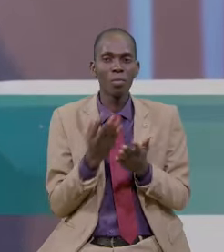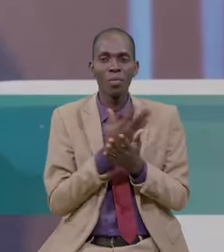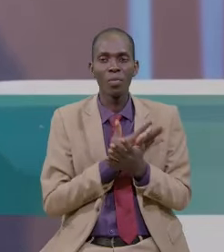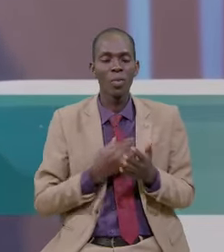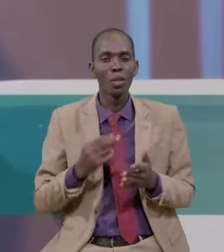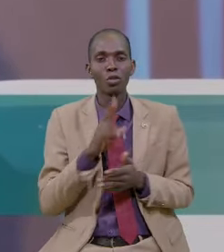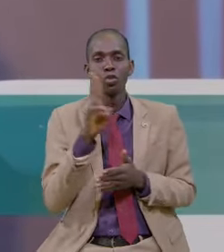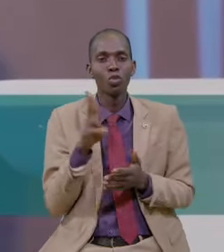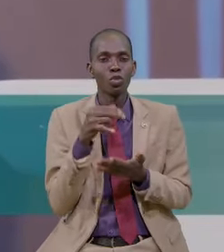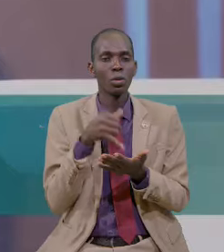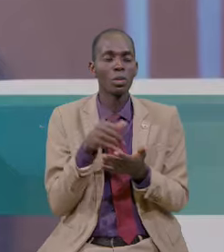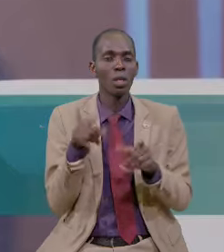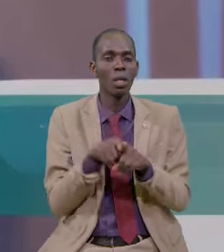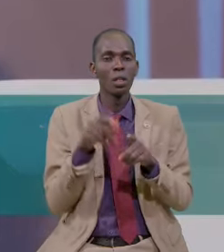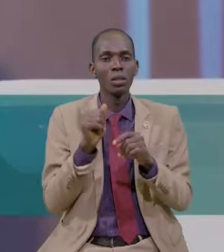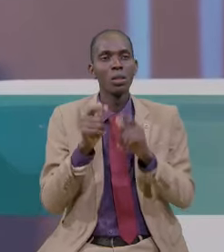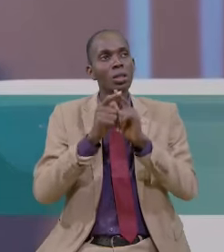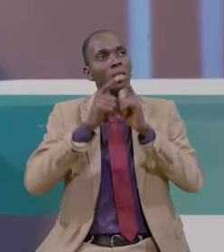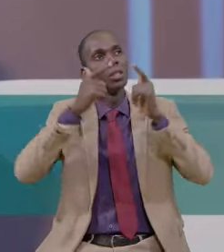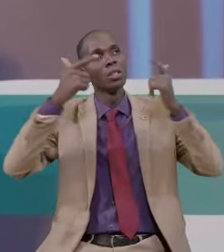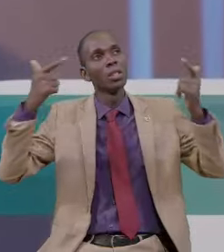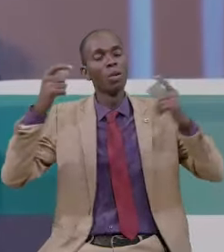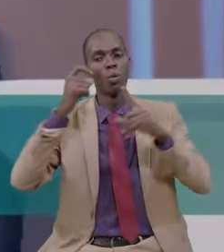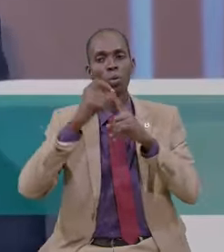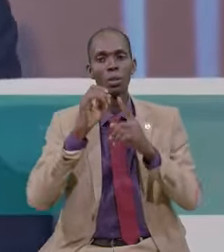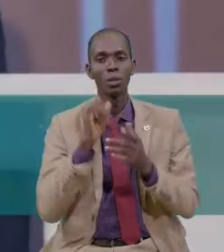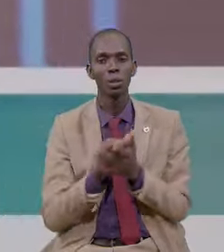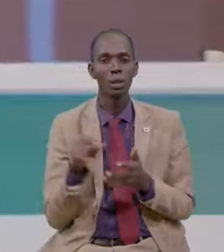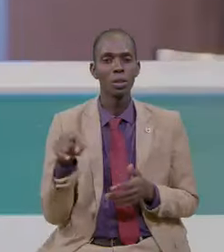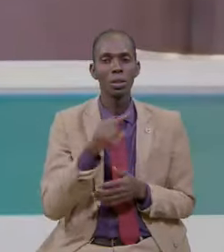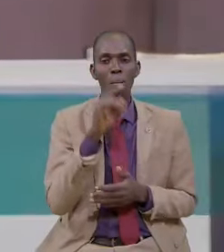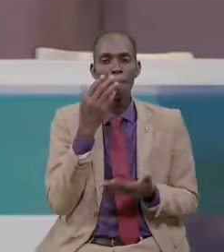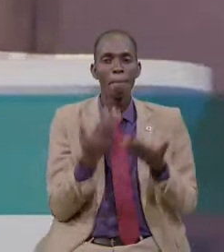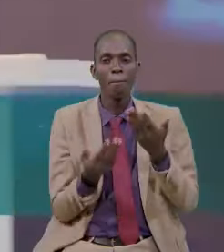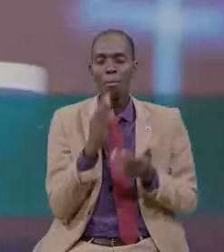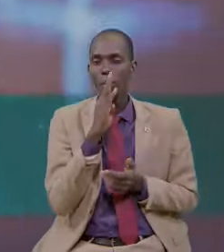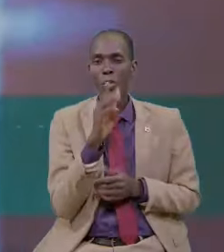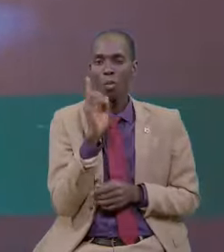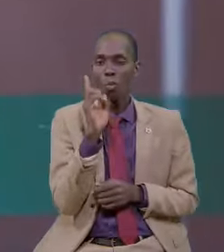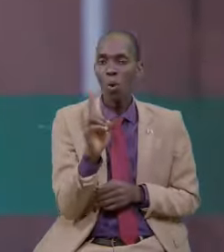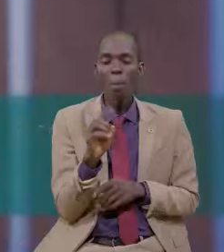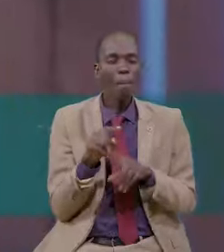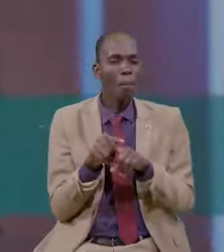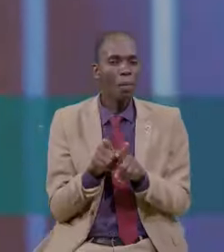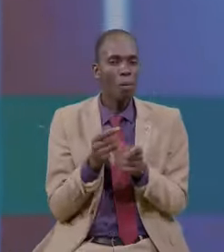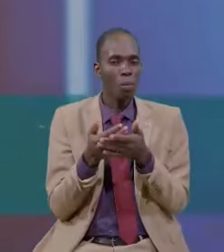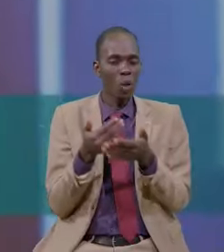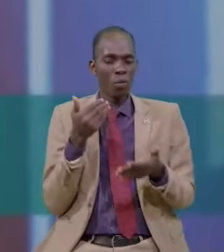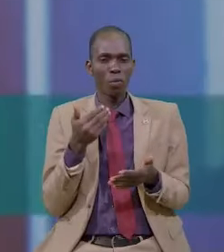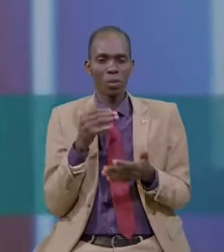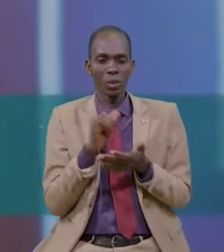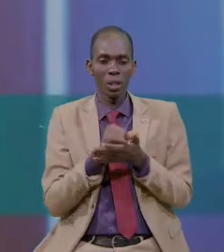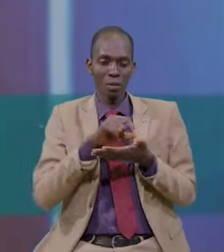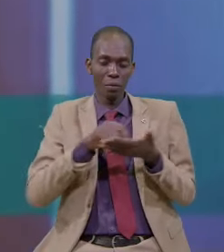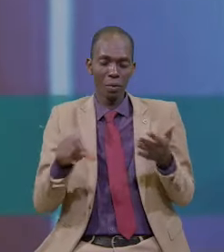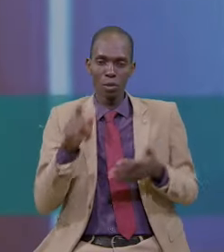bold statement that they may be one. But before that, verse 21, you know, he said in